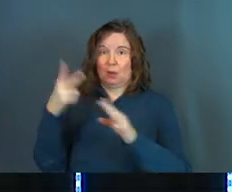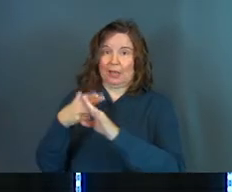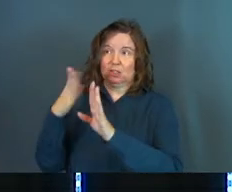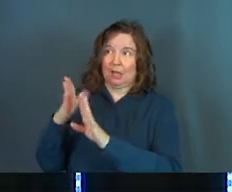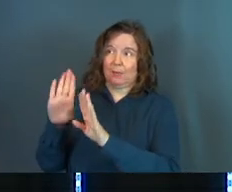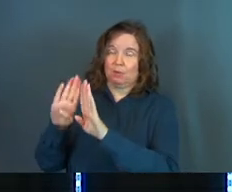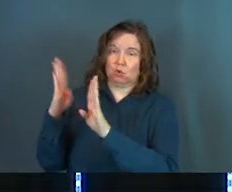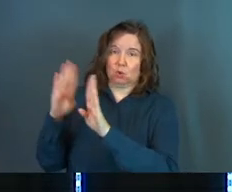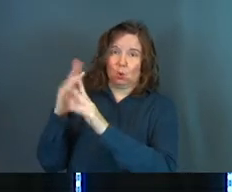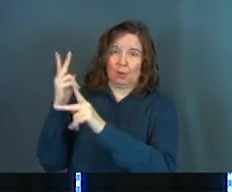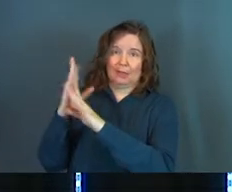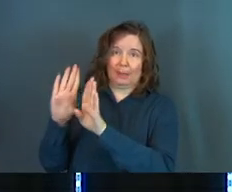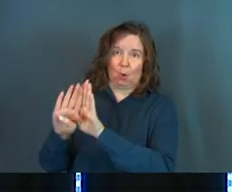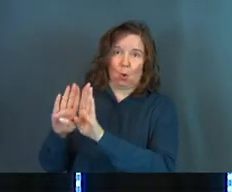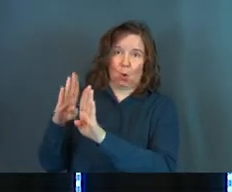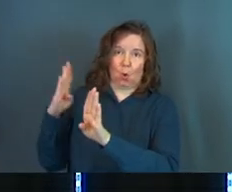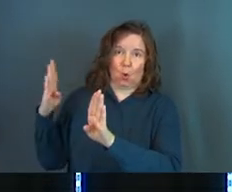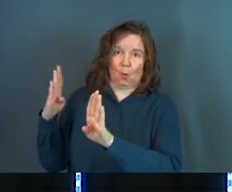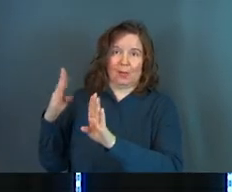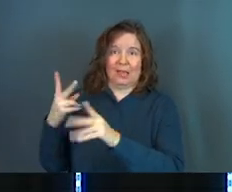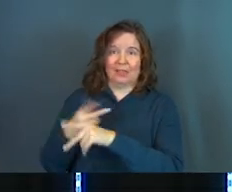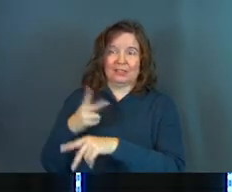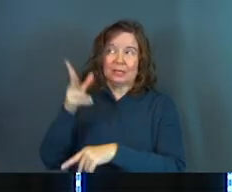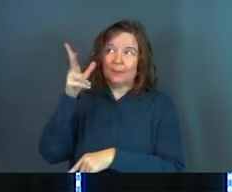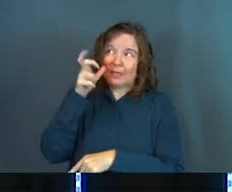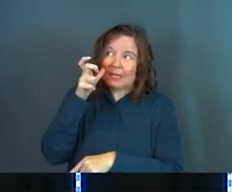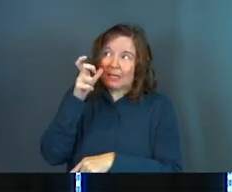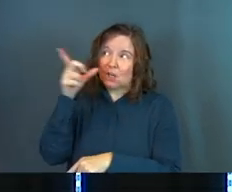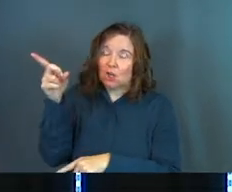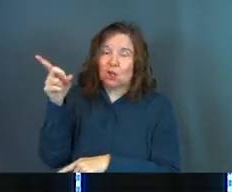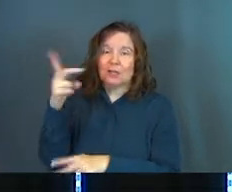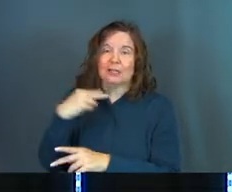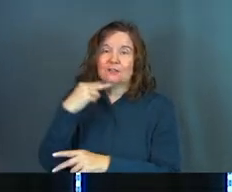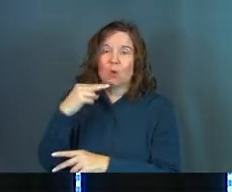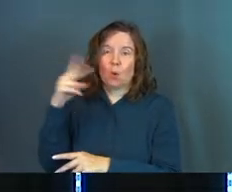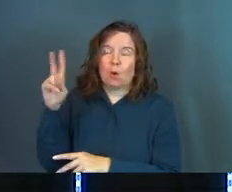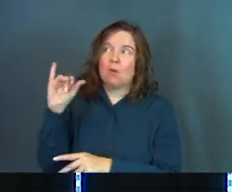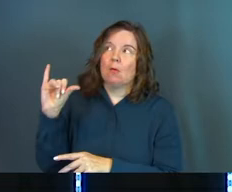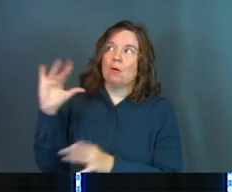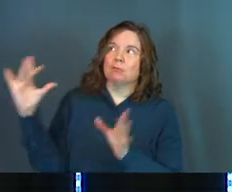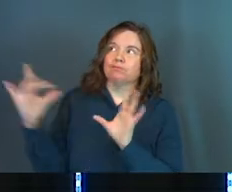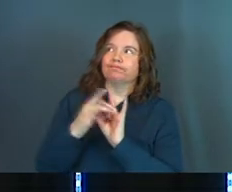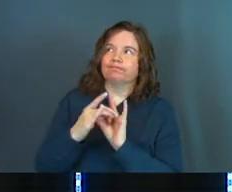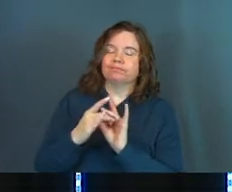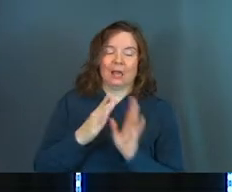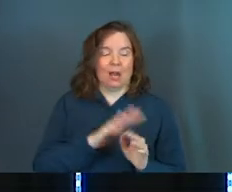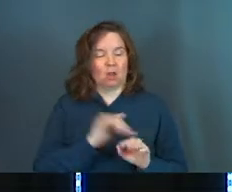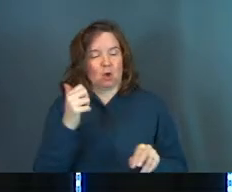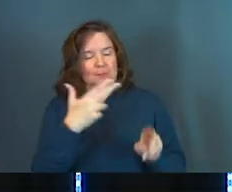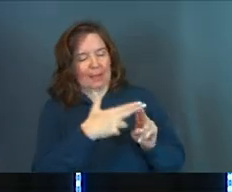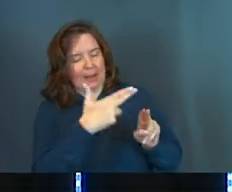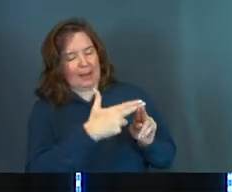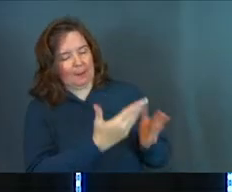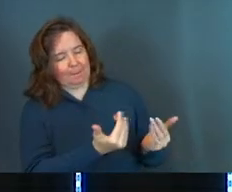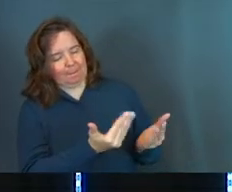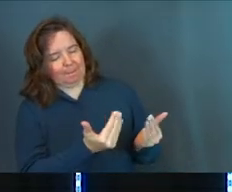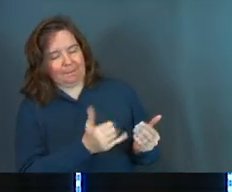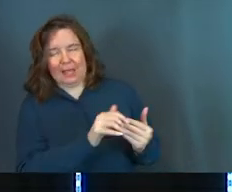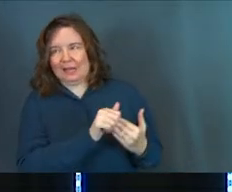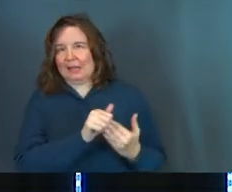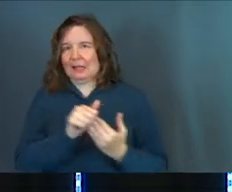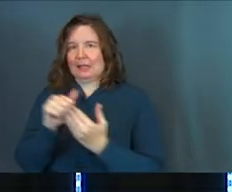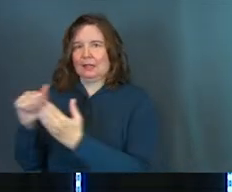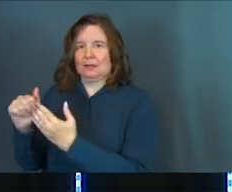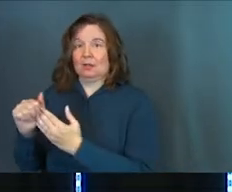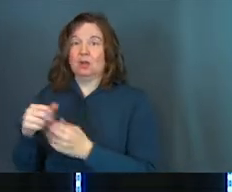shepherd, the doorkeeper opens, and the sheep hear Jesus' voice. And Jesus calls his own sheep by name, and he leads them out.